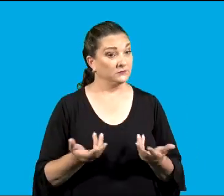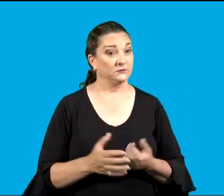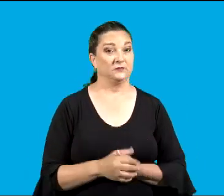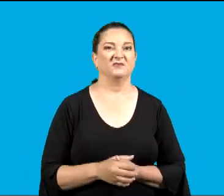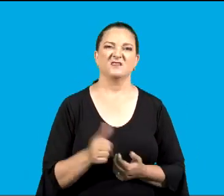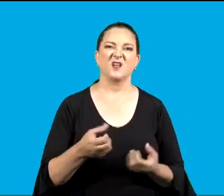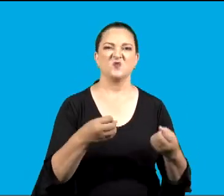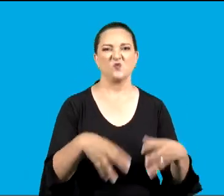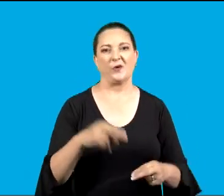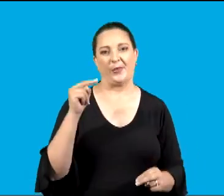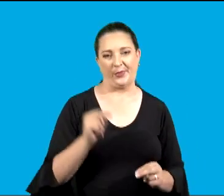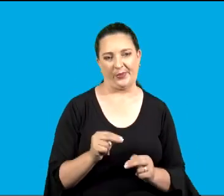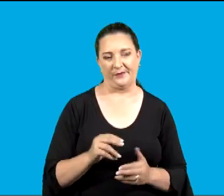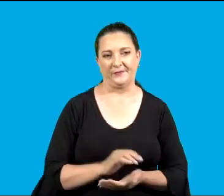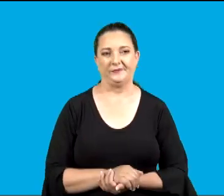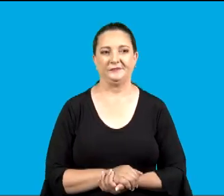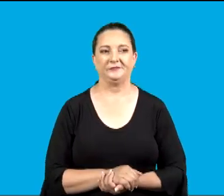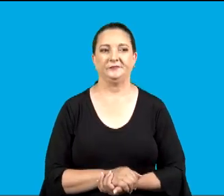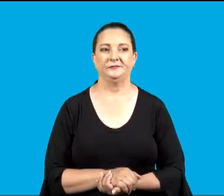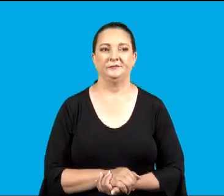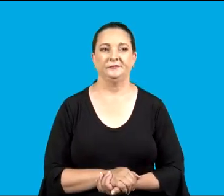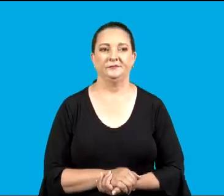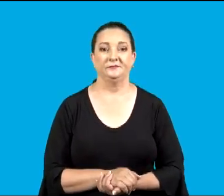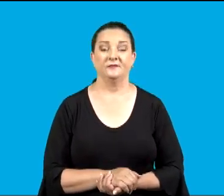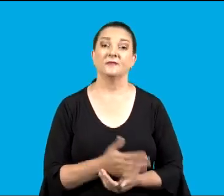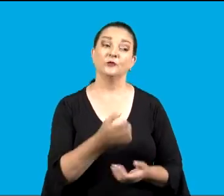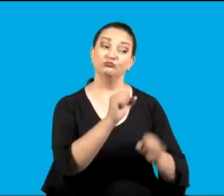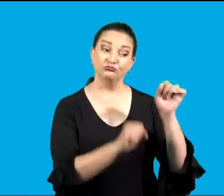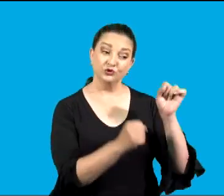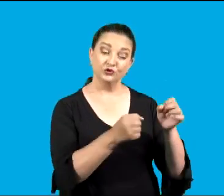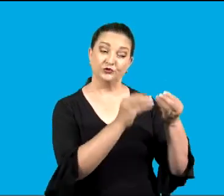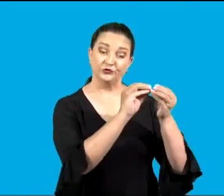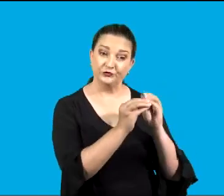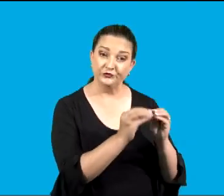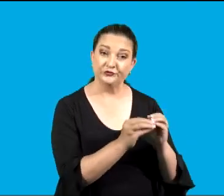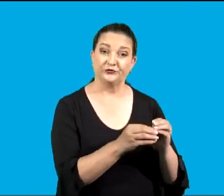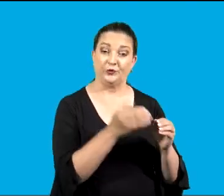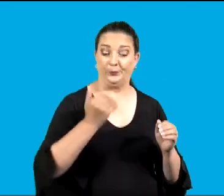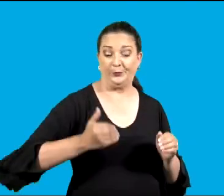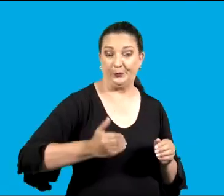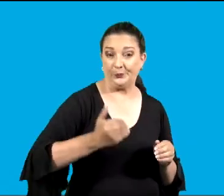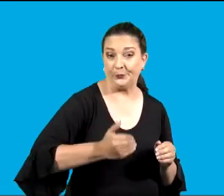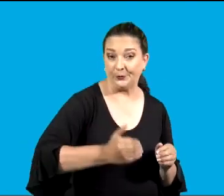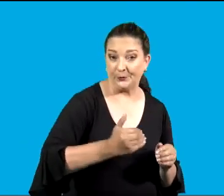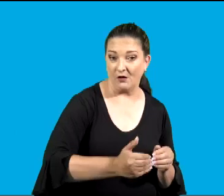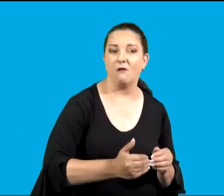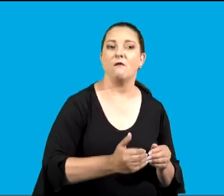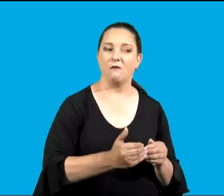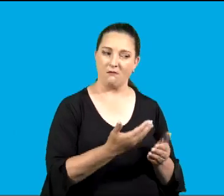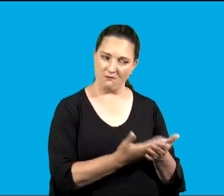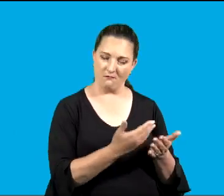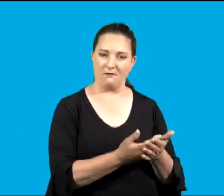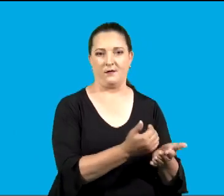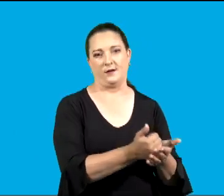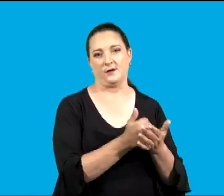material, therefore wastage is reduced. Regular servicing or maintaining of